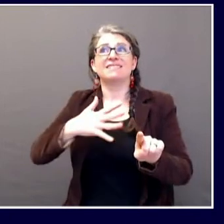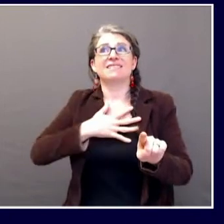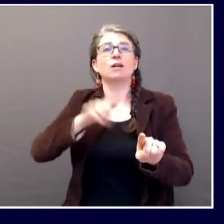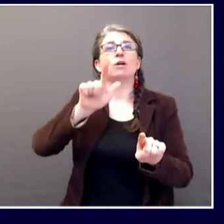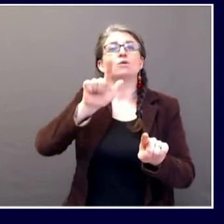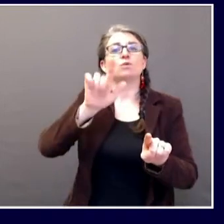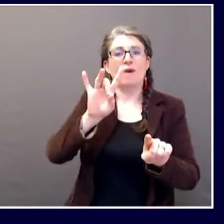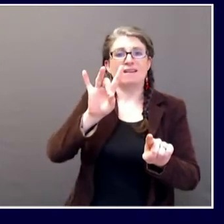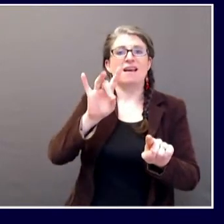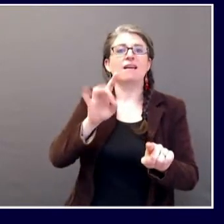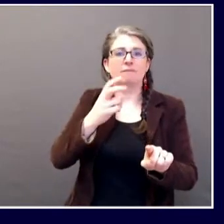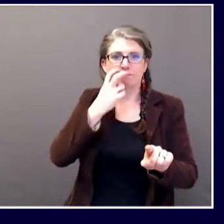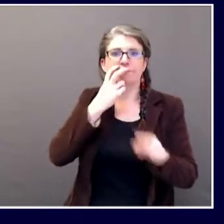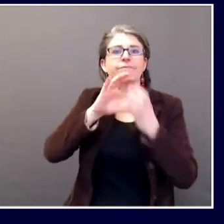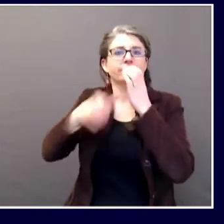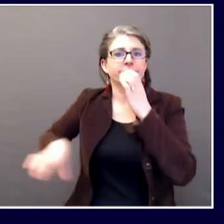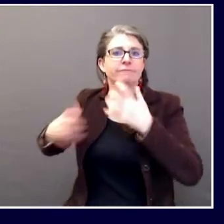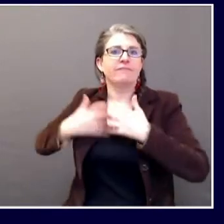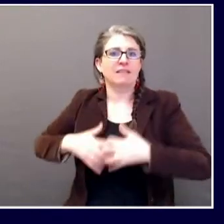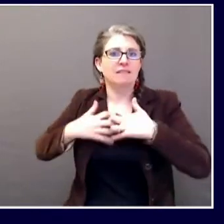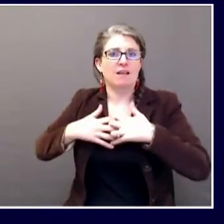on a ventilator right now.